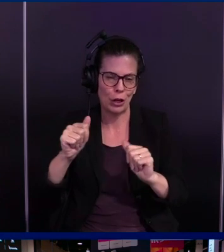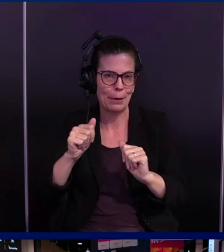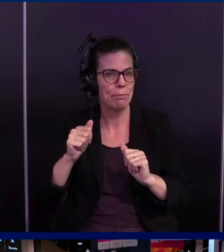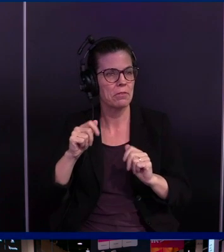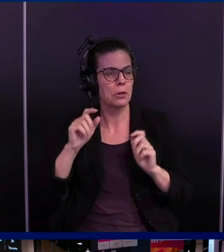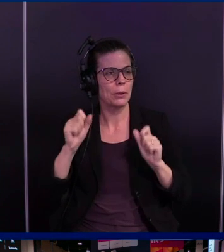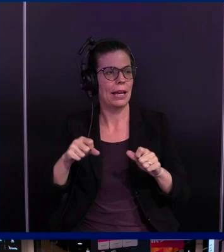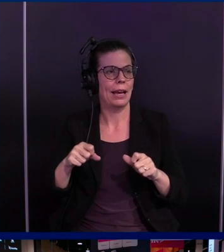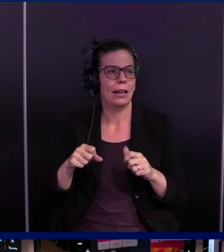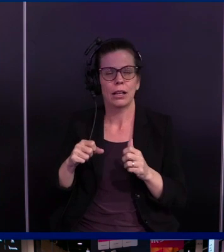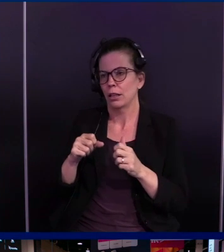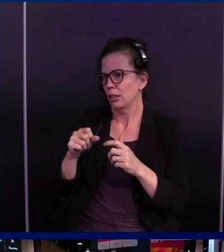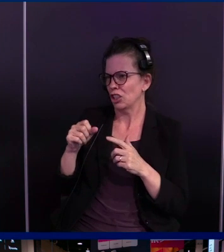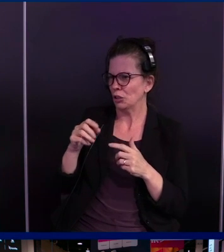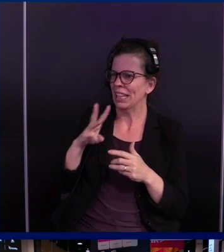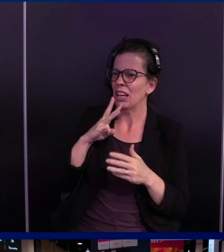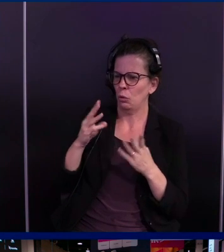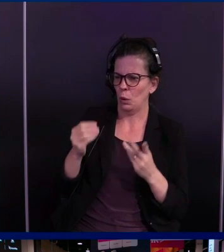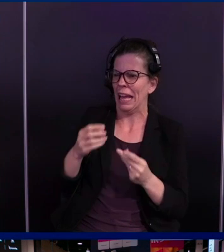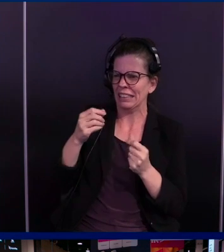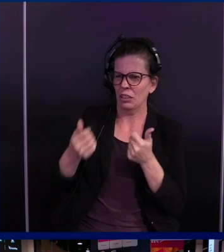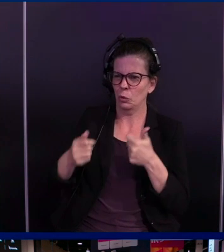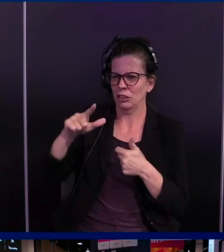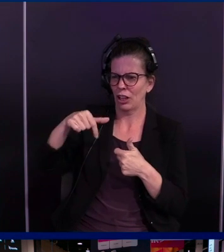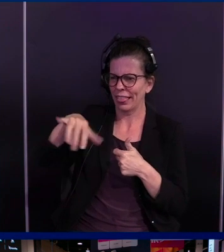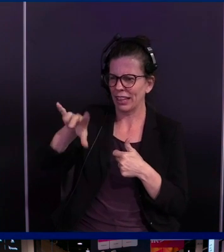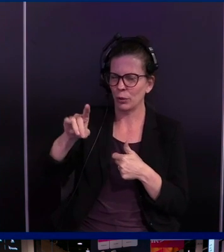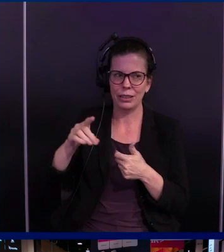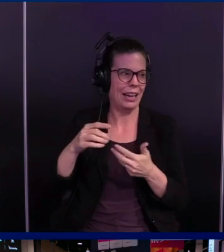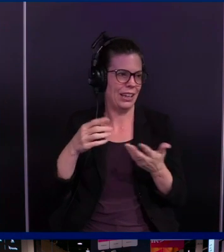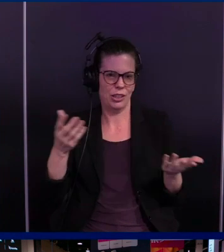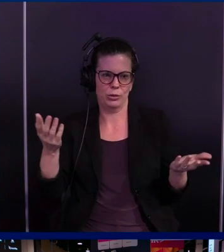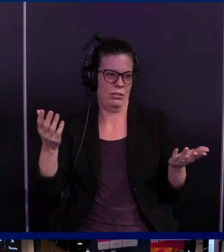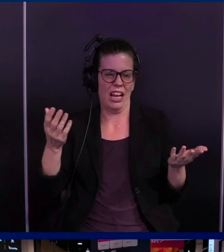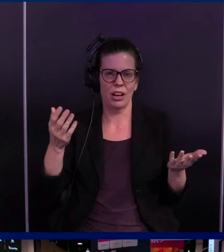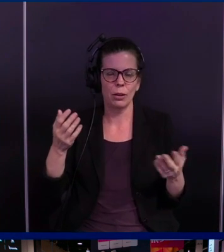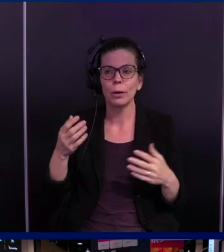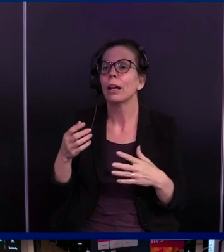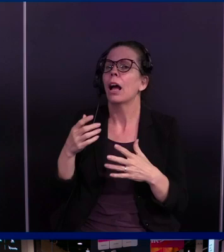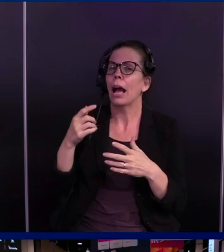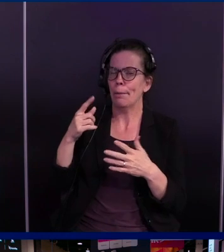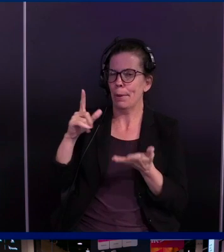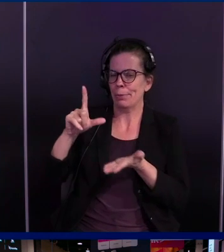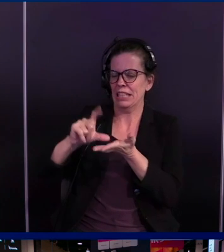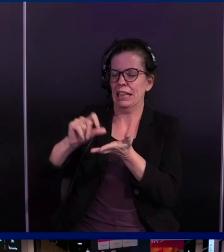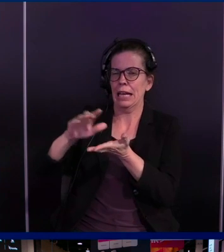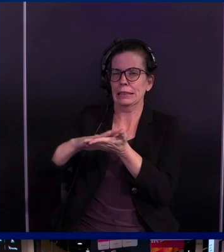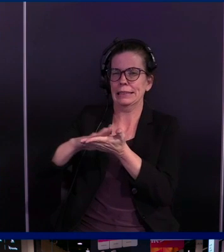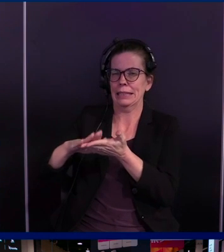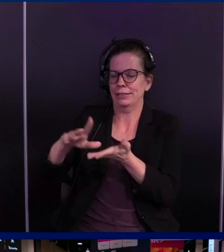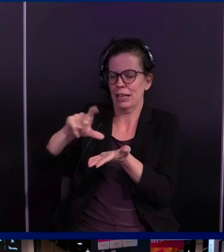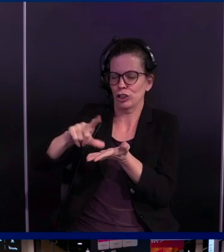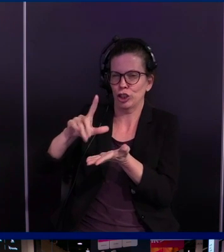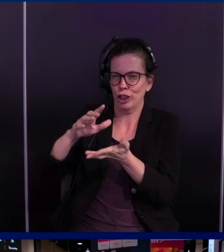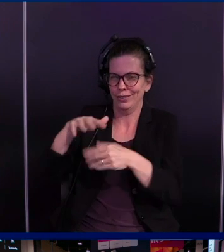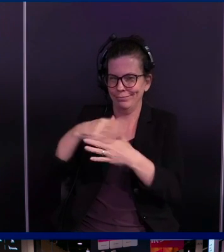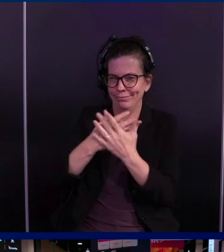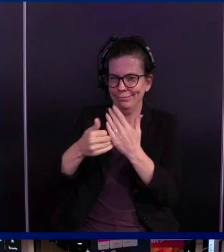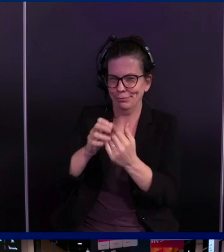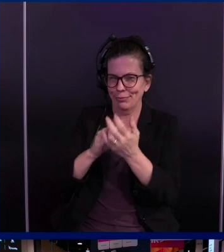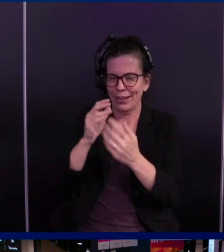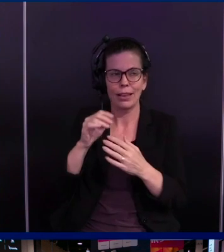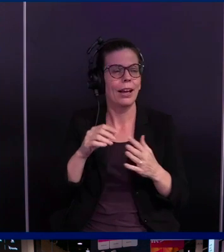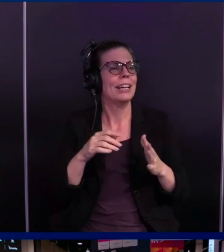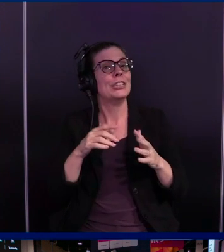that. What liquid are you getting your hands wet I with? have no idea. Okay. Hopefully hand sanitizer. Yes. So you